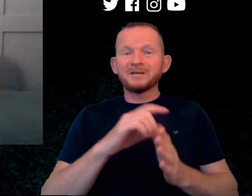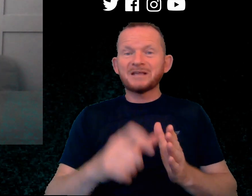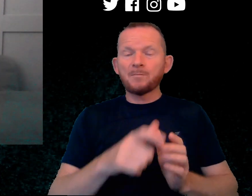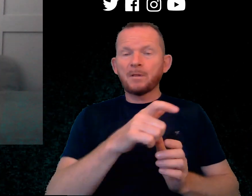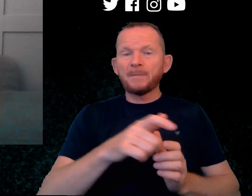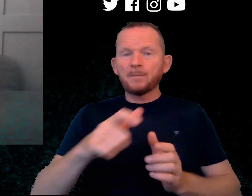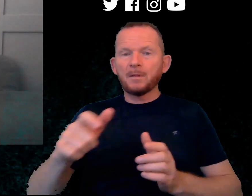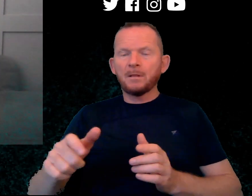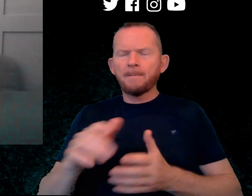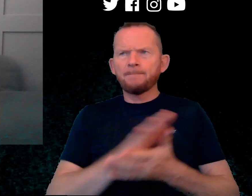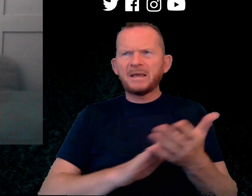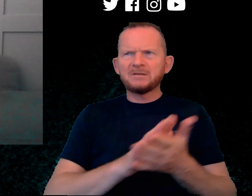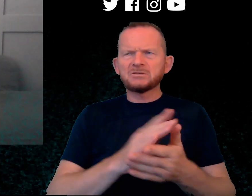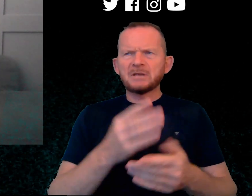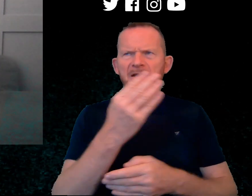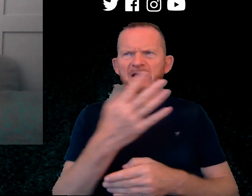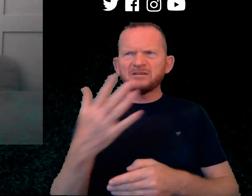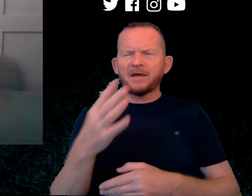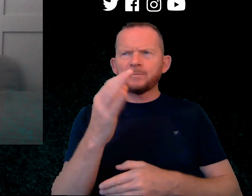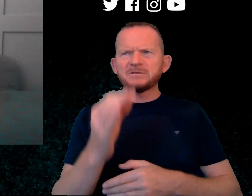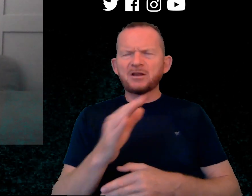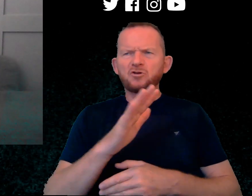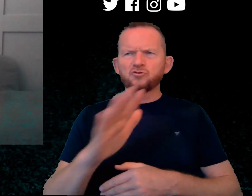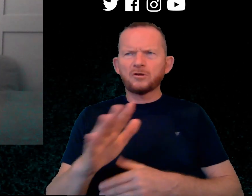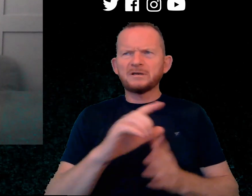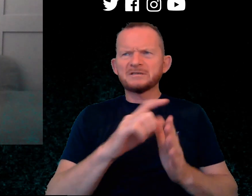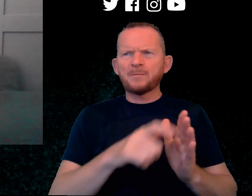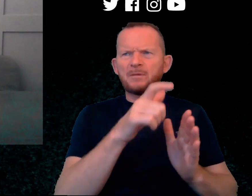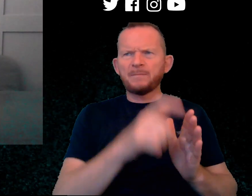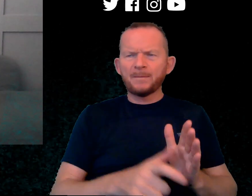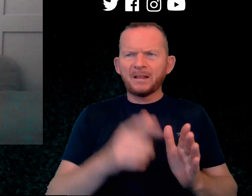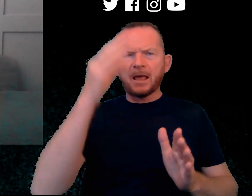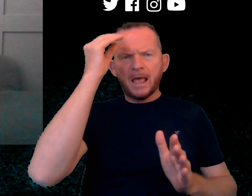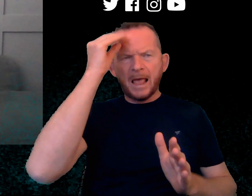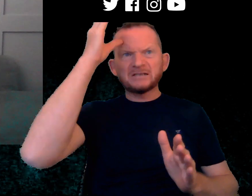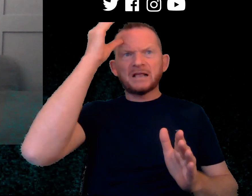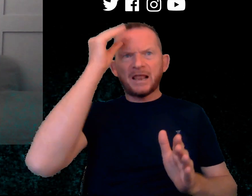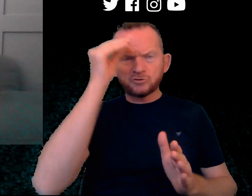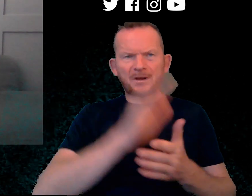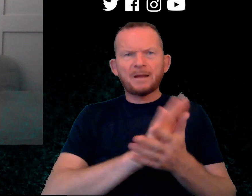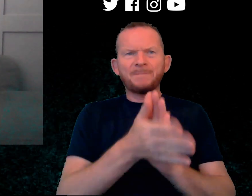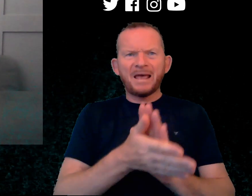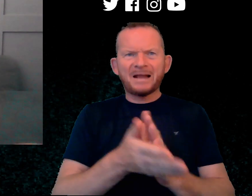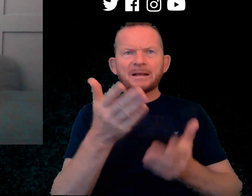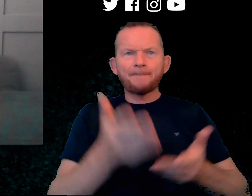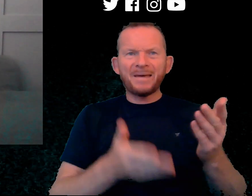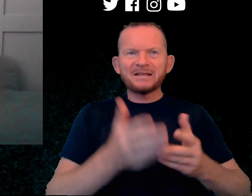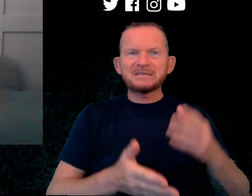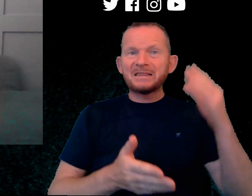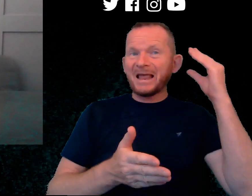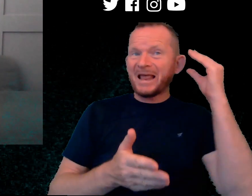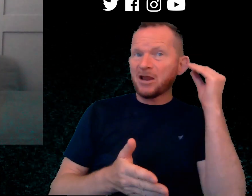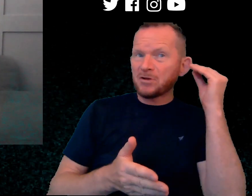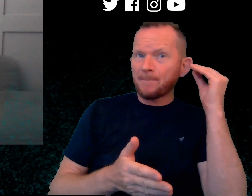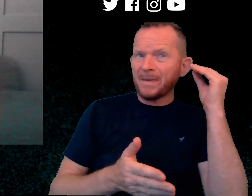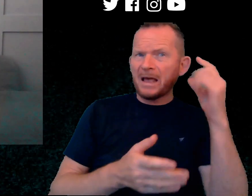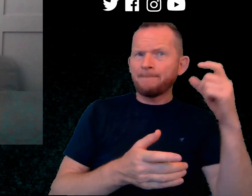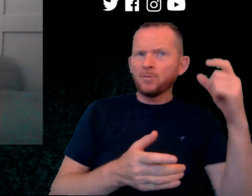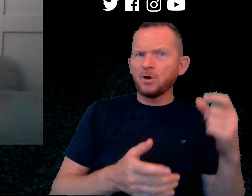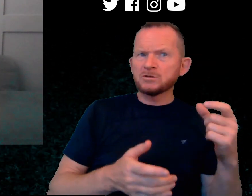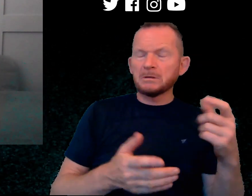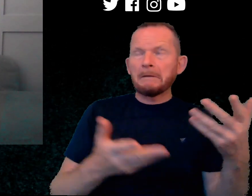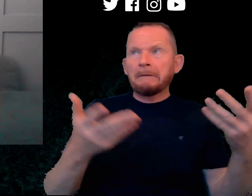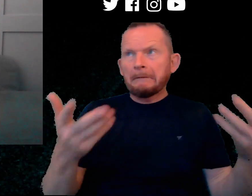hearing impaired might be more intelligent than 95% of non-disabled people. So would that mean 95% of